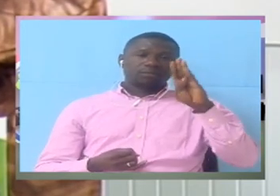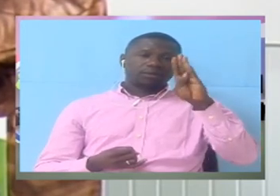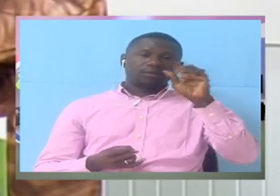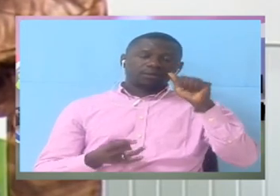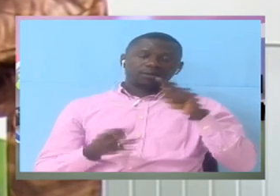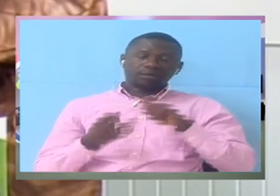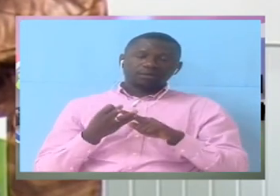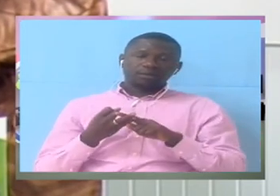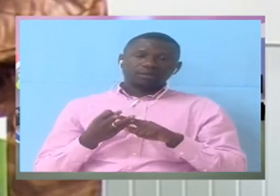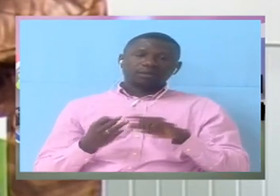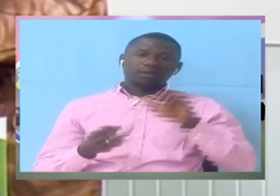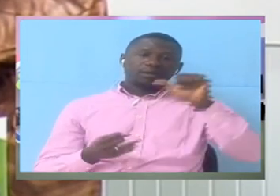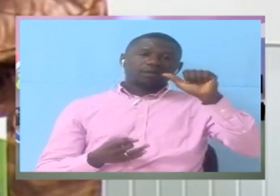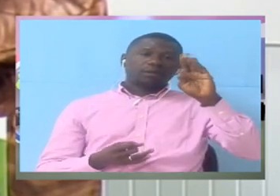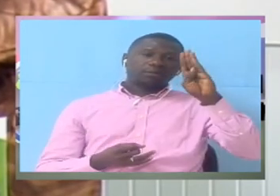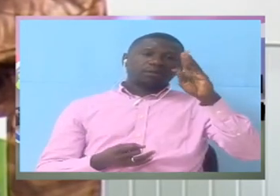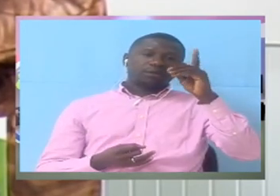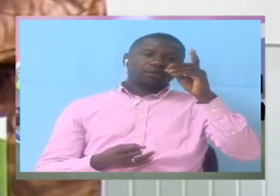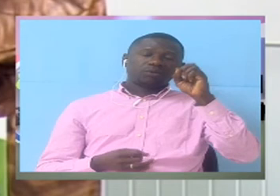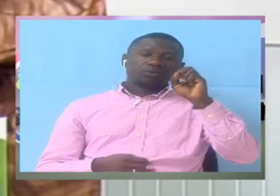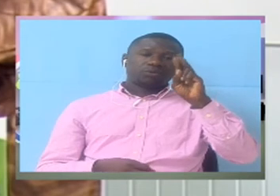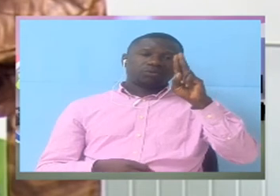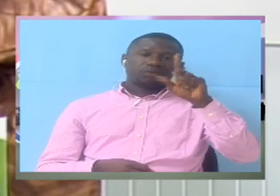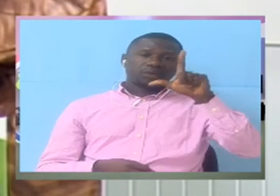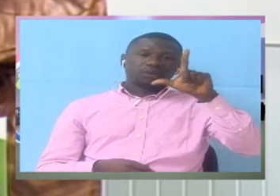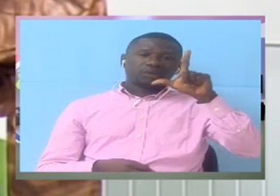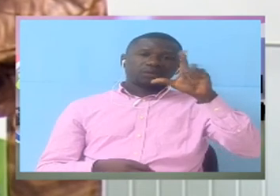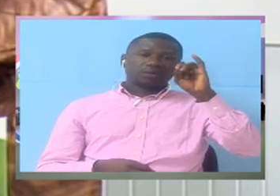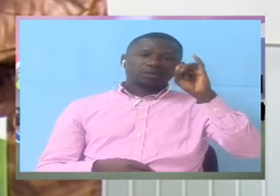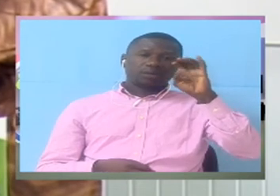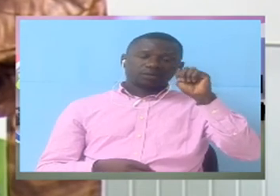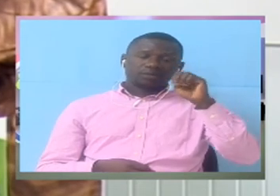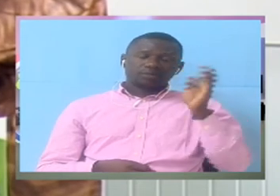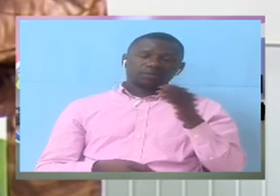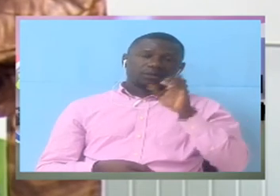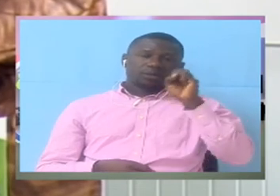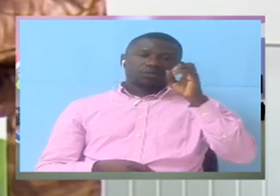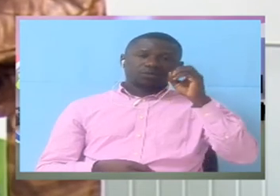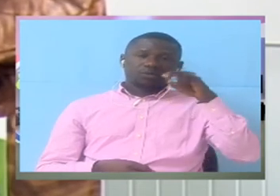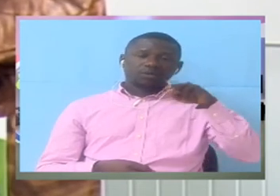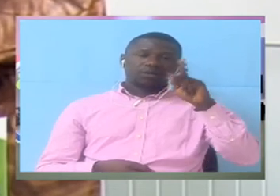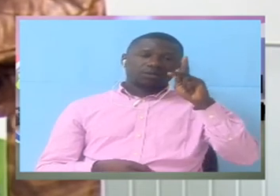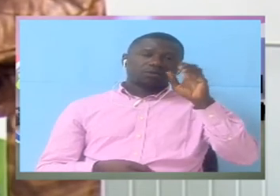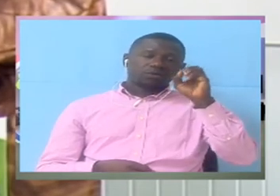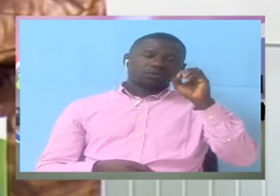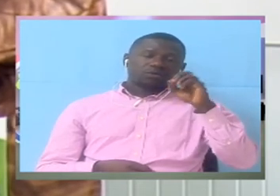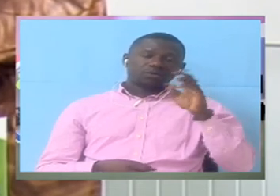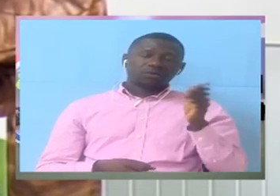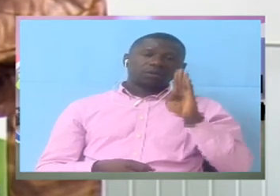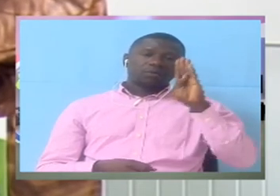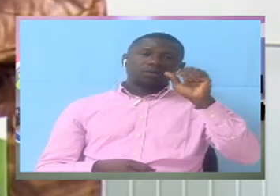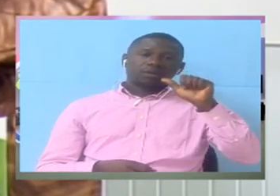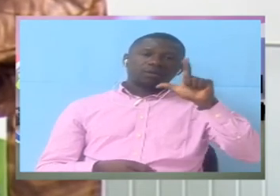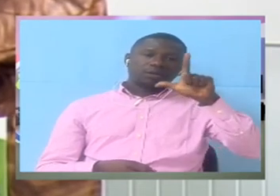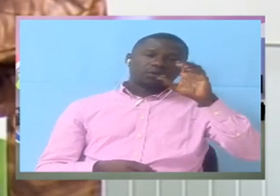Sonko. Balo Kante. Balo Kante. Ramo Jiba. Ramo Jiba.